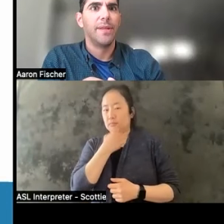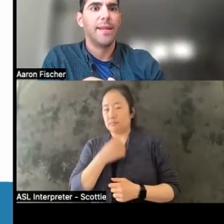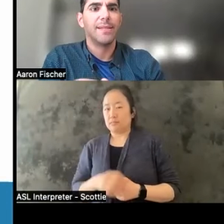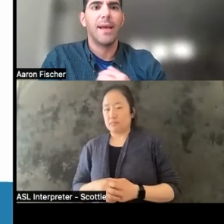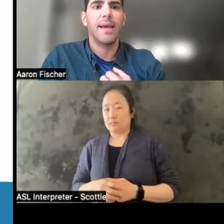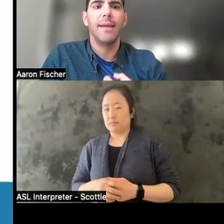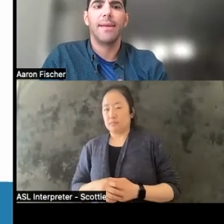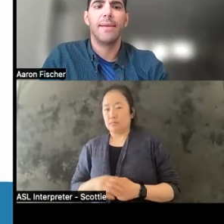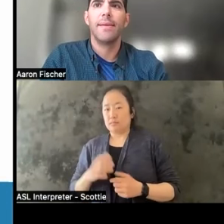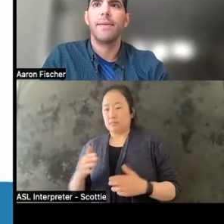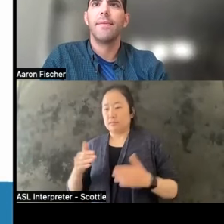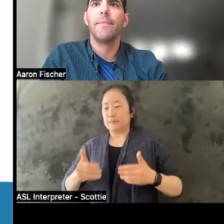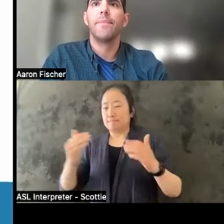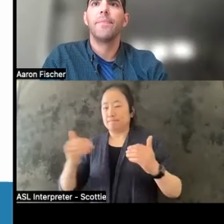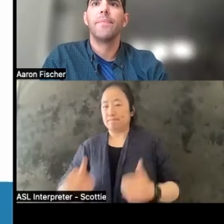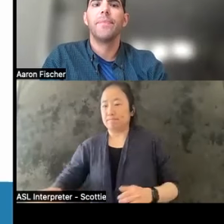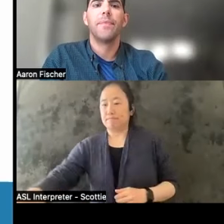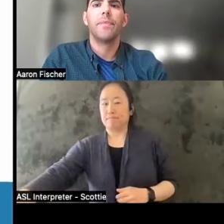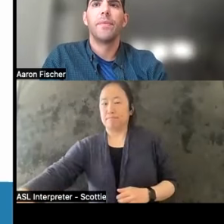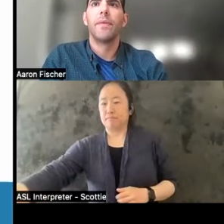Go to the next slide.